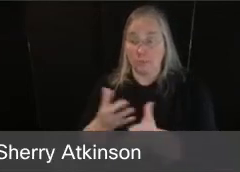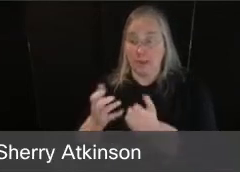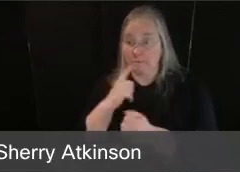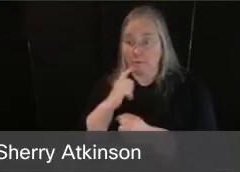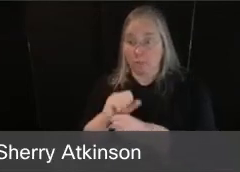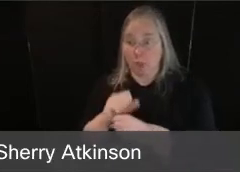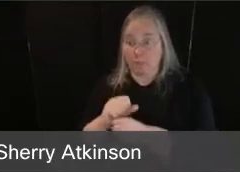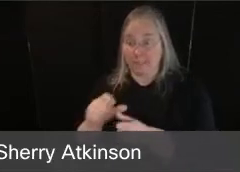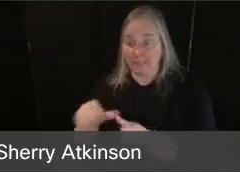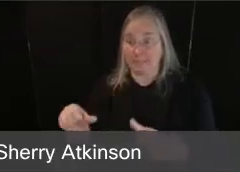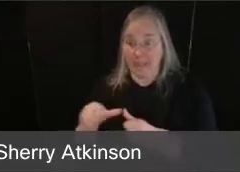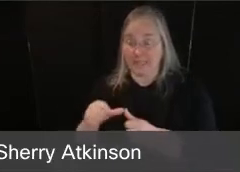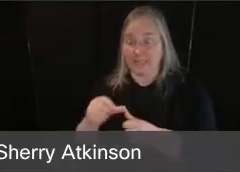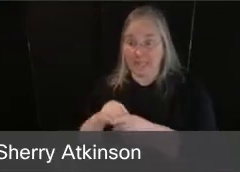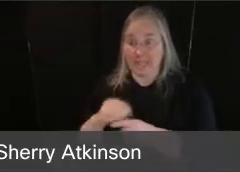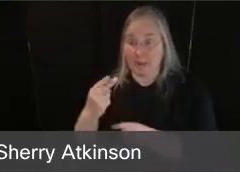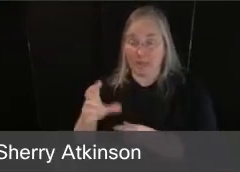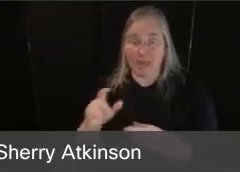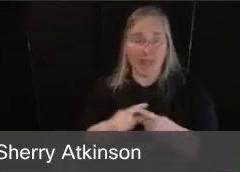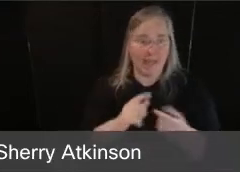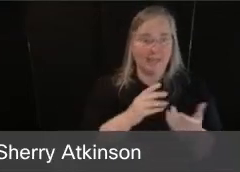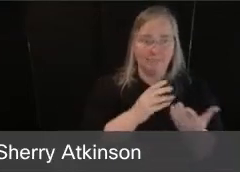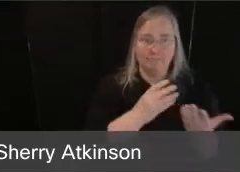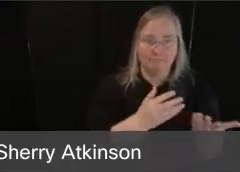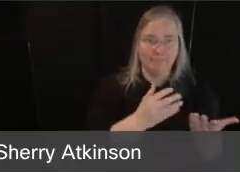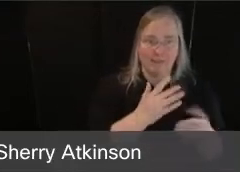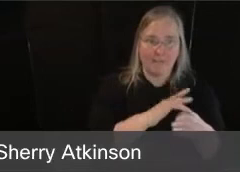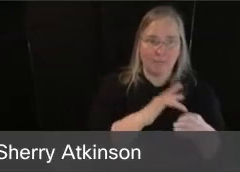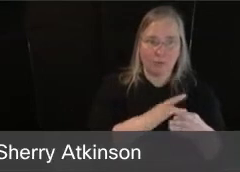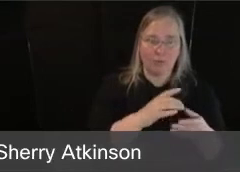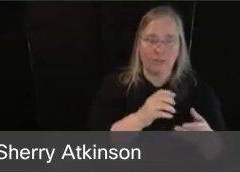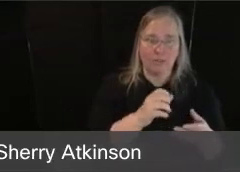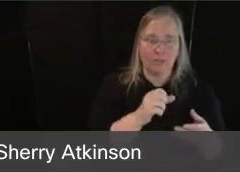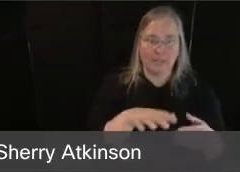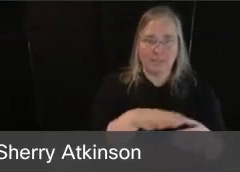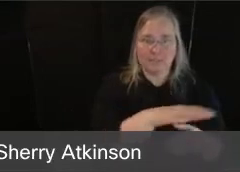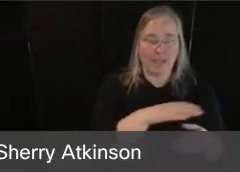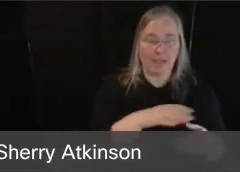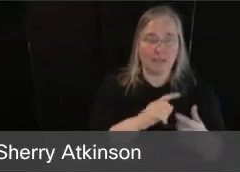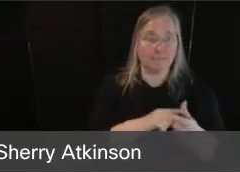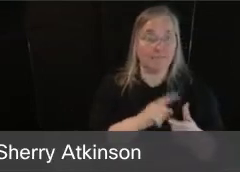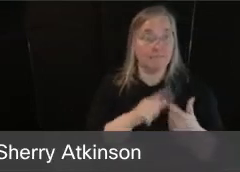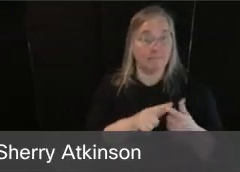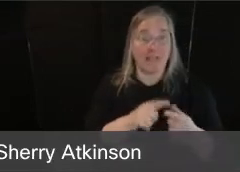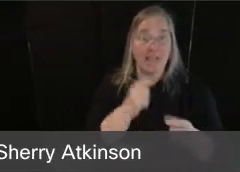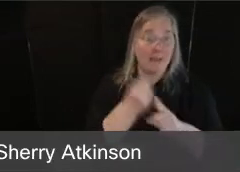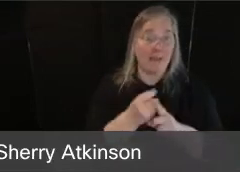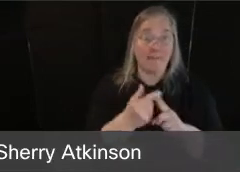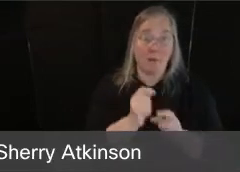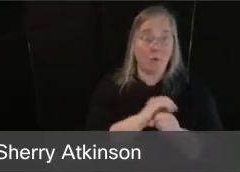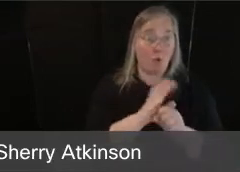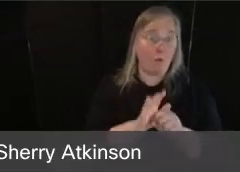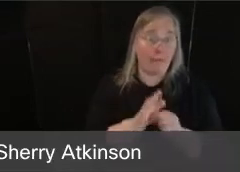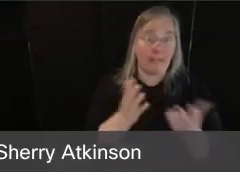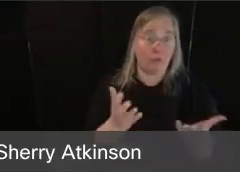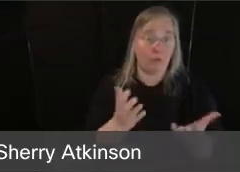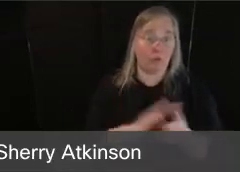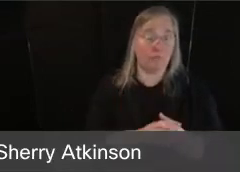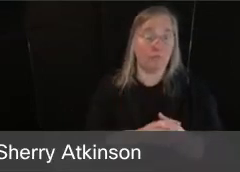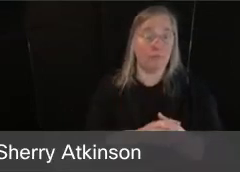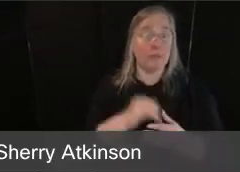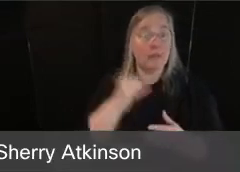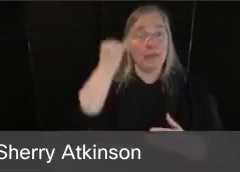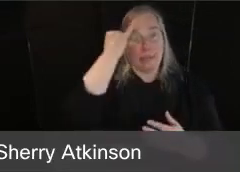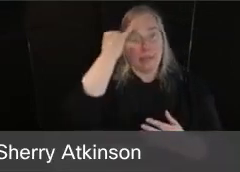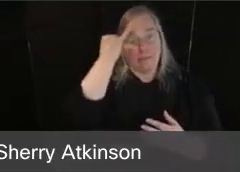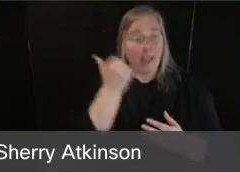the inventory of space to house that land. Now, there's an impact on COVID-19 here. And these impacts, if anybody